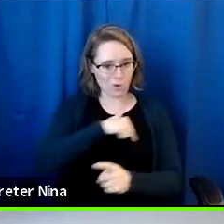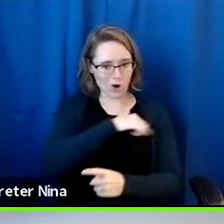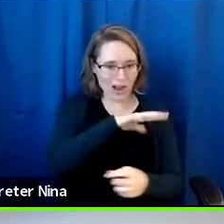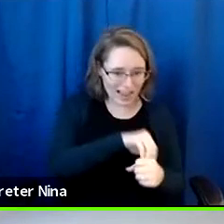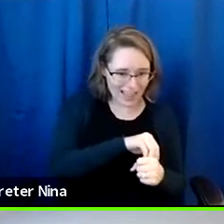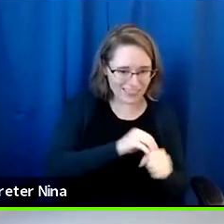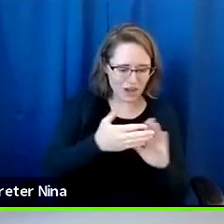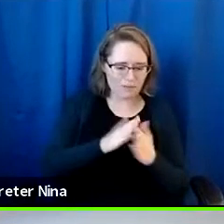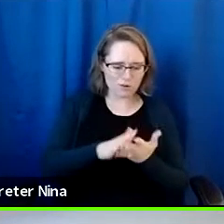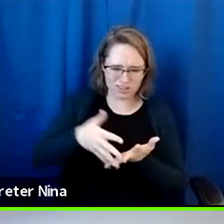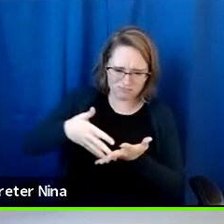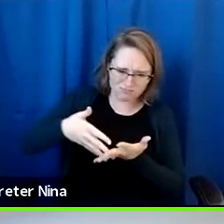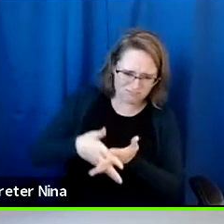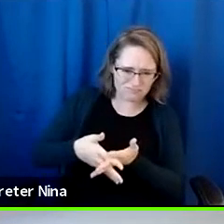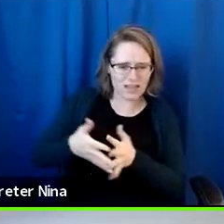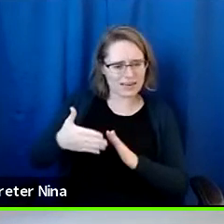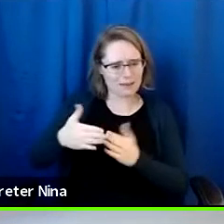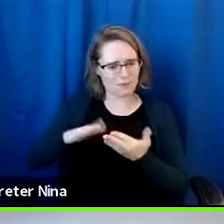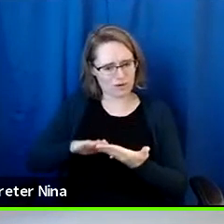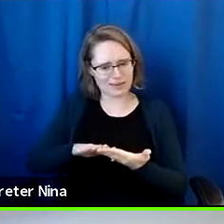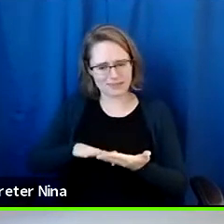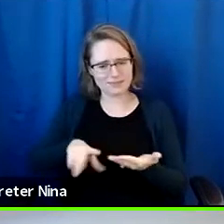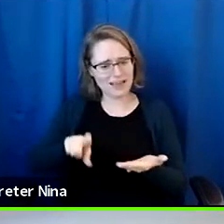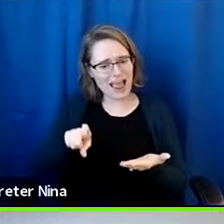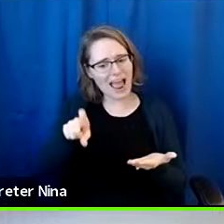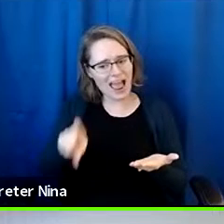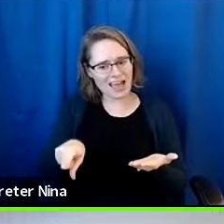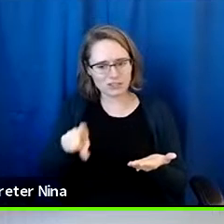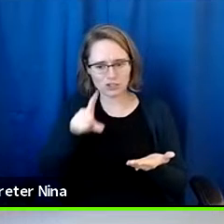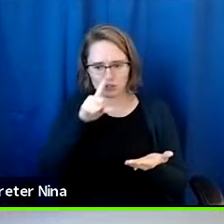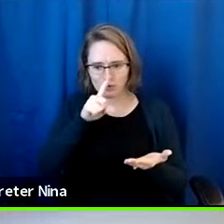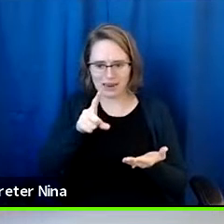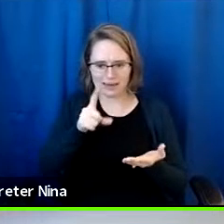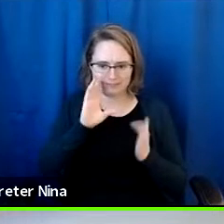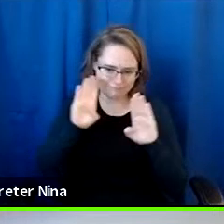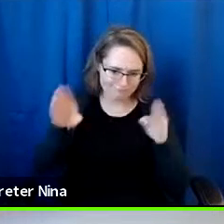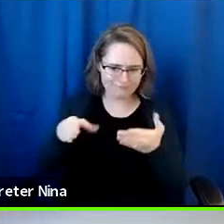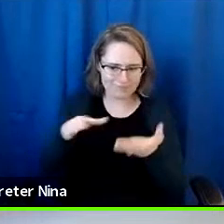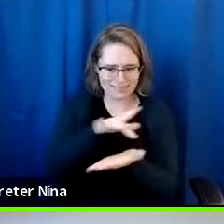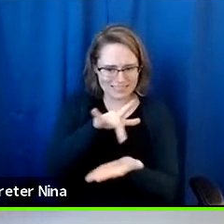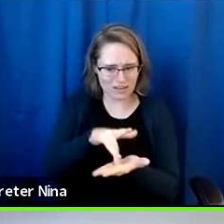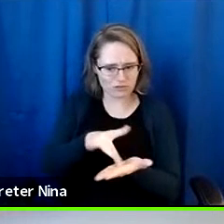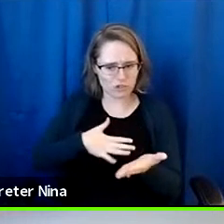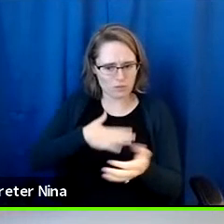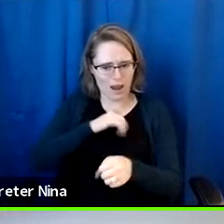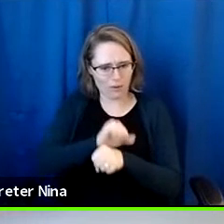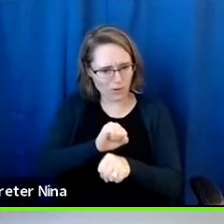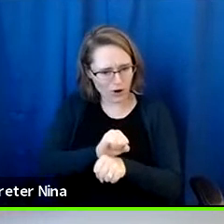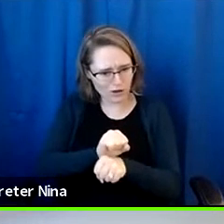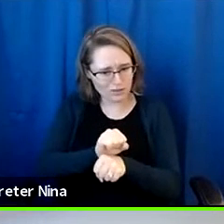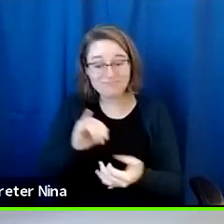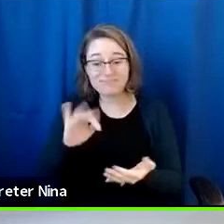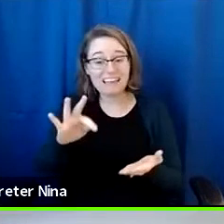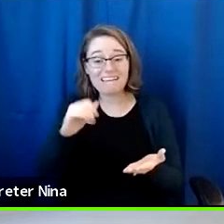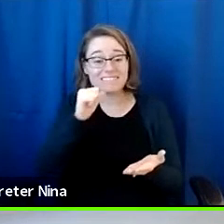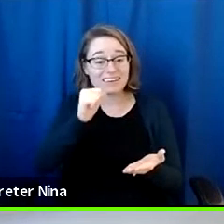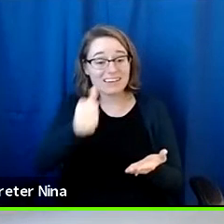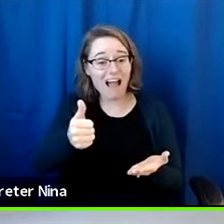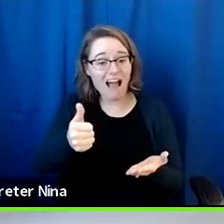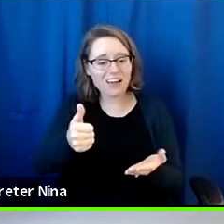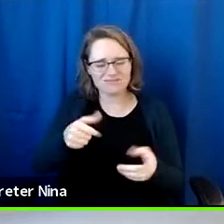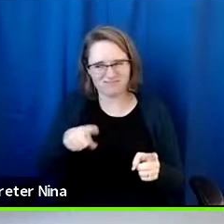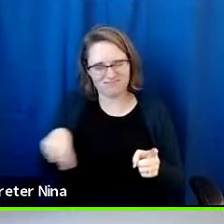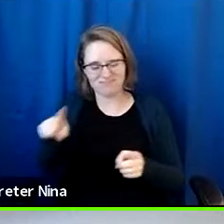community, and it has to be core and central to your work. Otherwise, you're not in the right